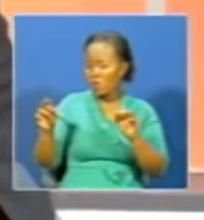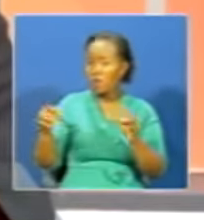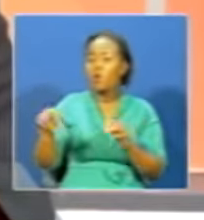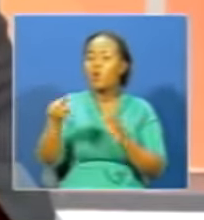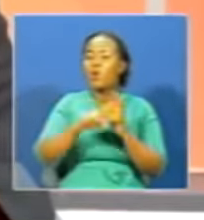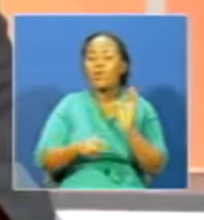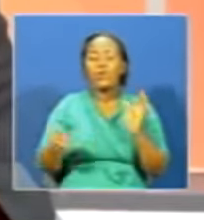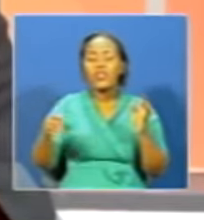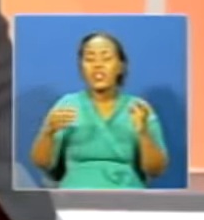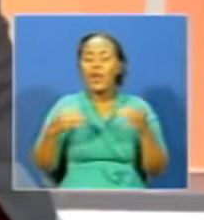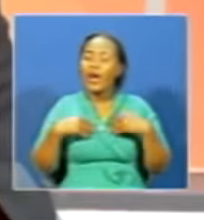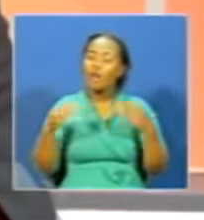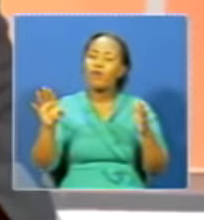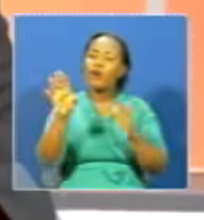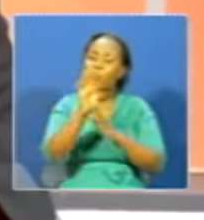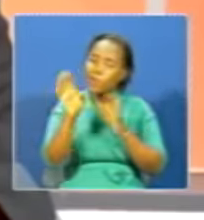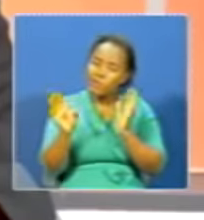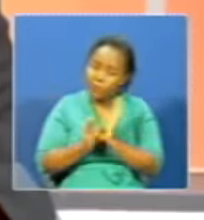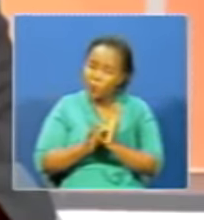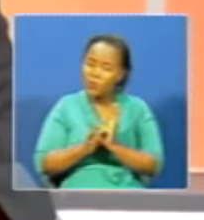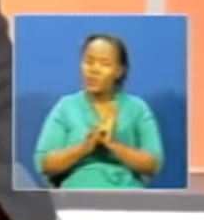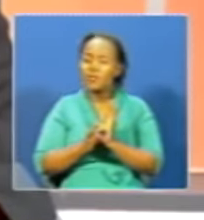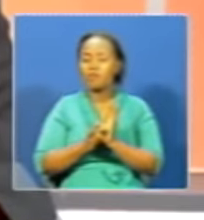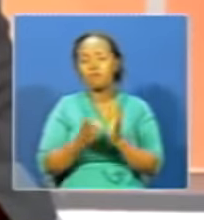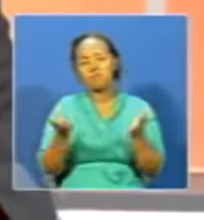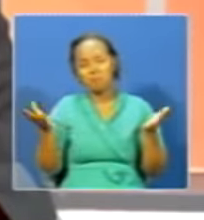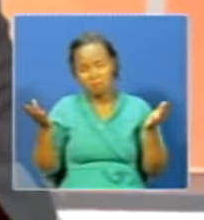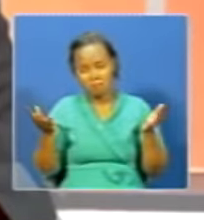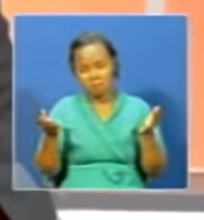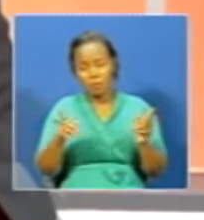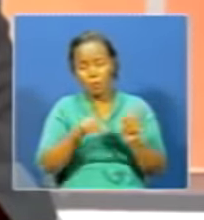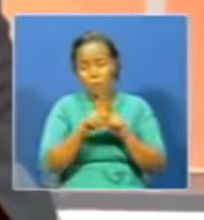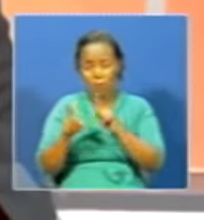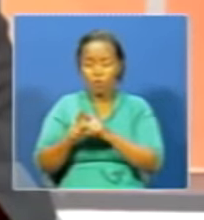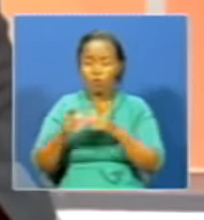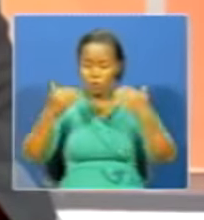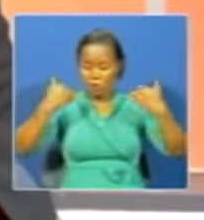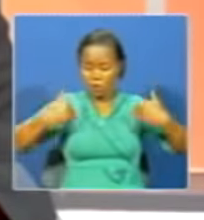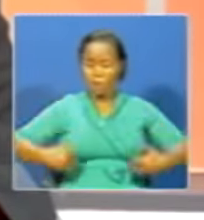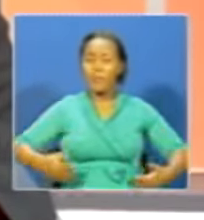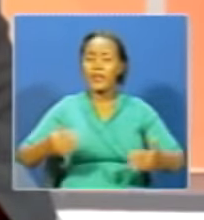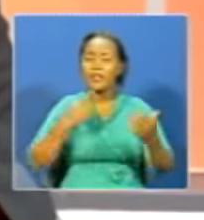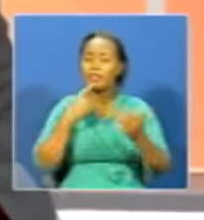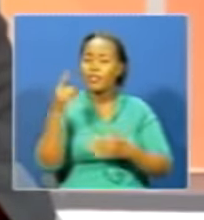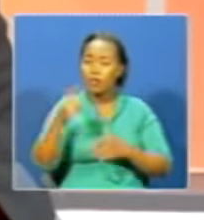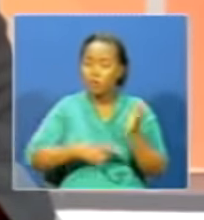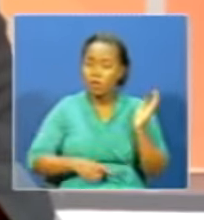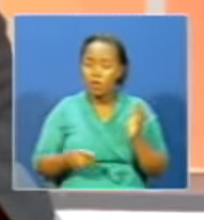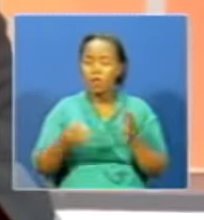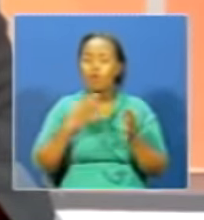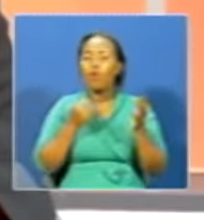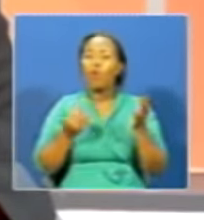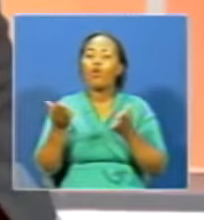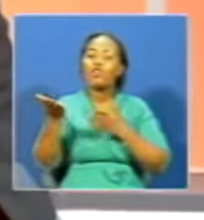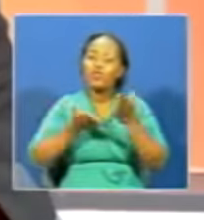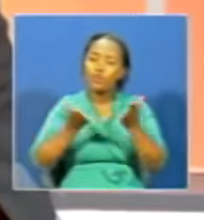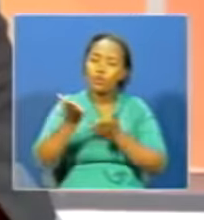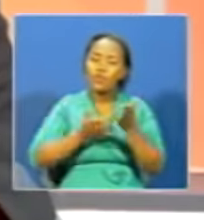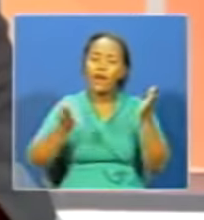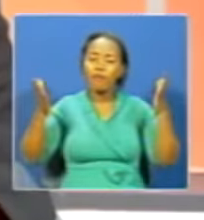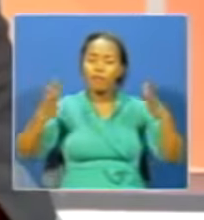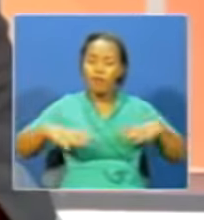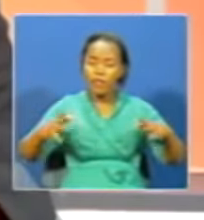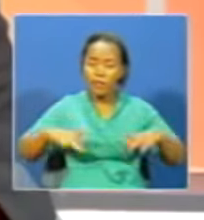vacuum. We have a constitution. I have said I want to be able to serve the people of Kenya yeah. and to